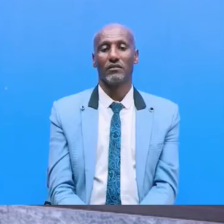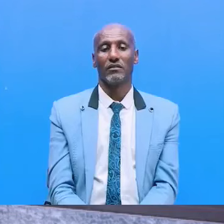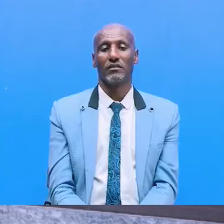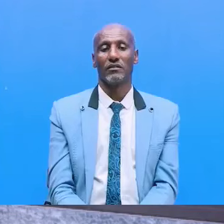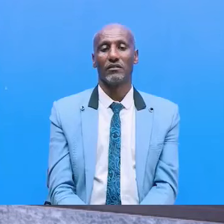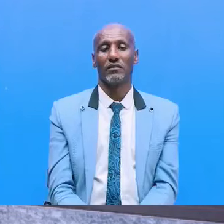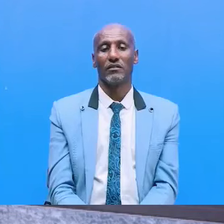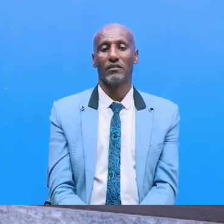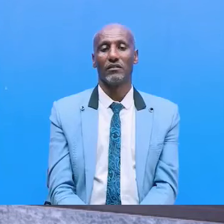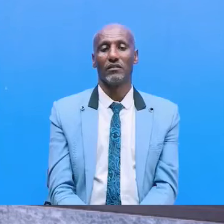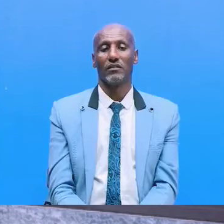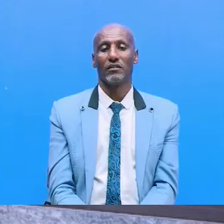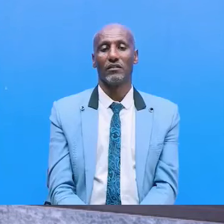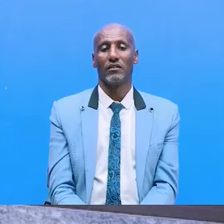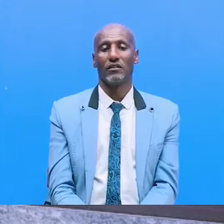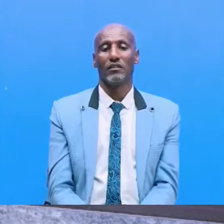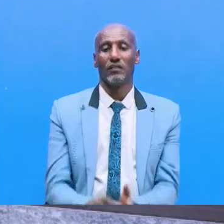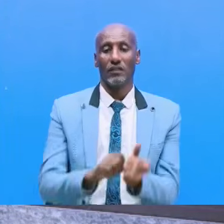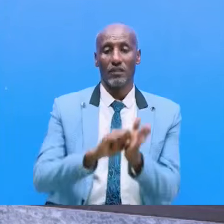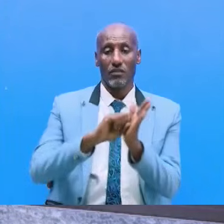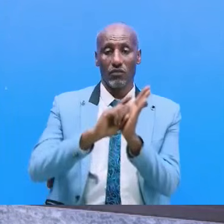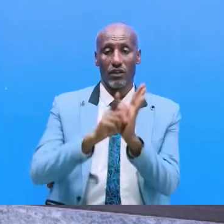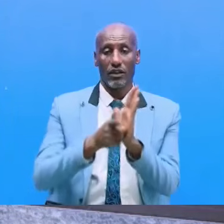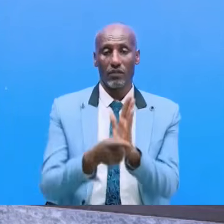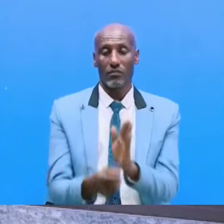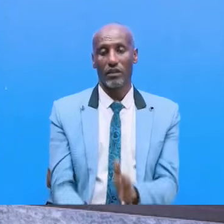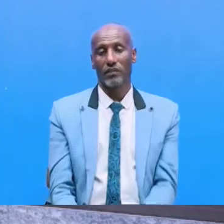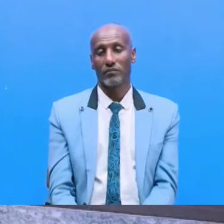So let us mention, for example,